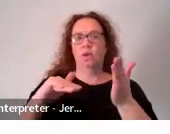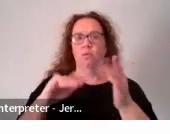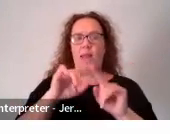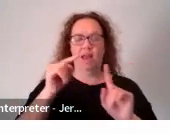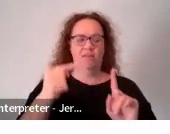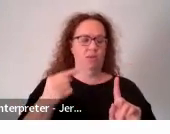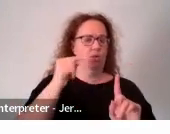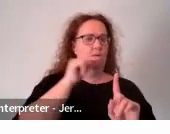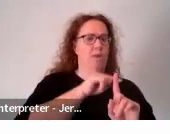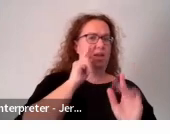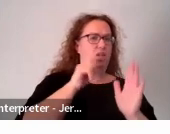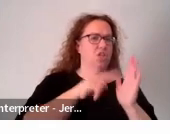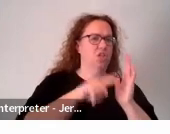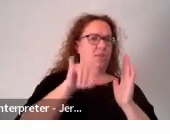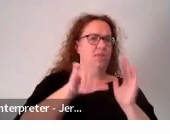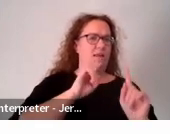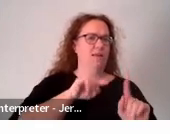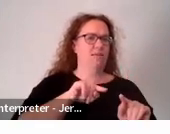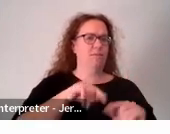go back and check on that.